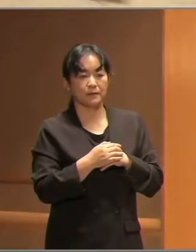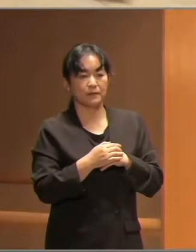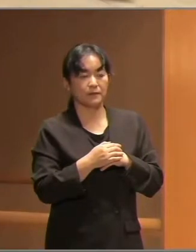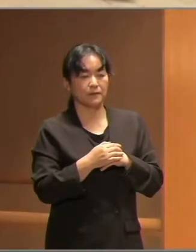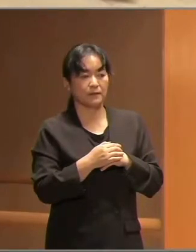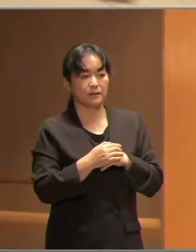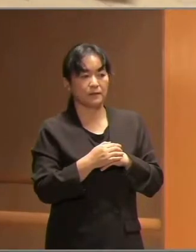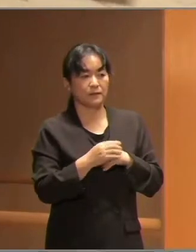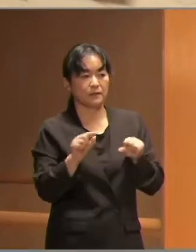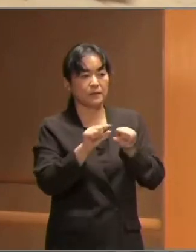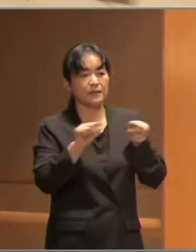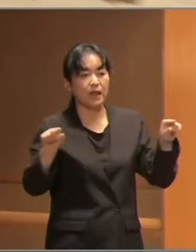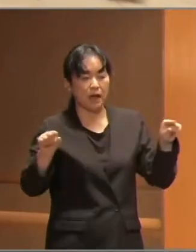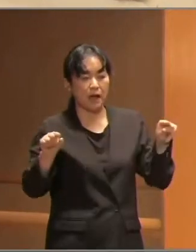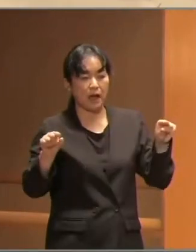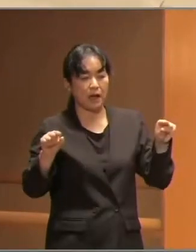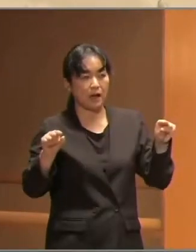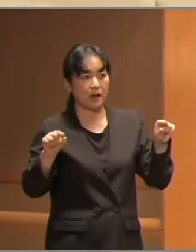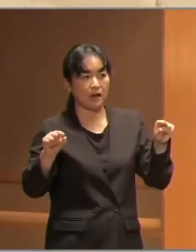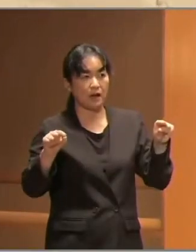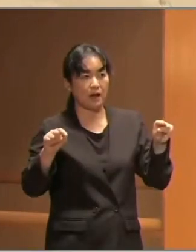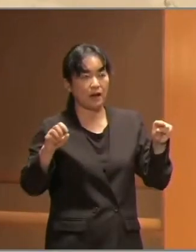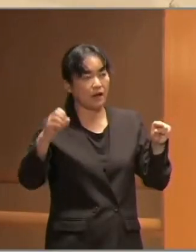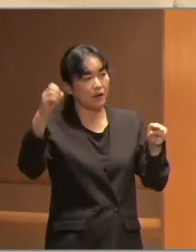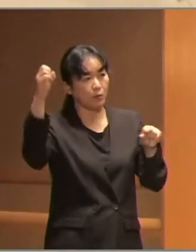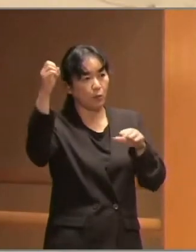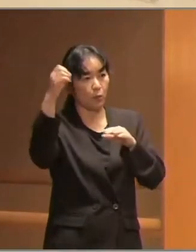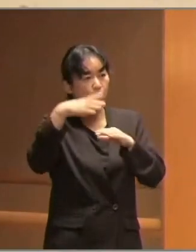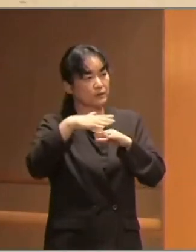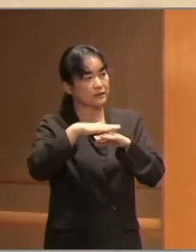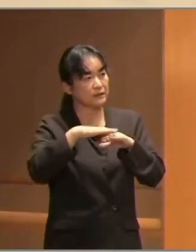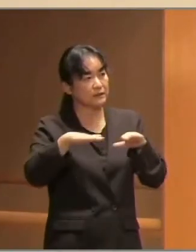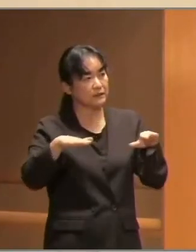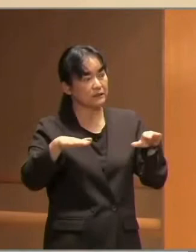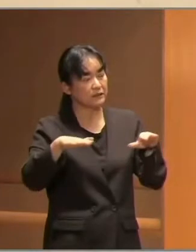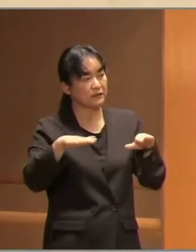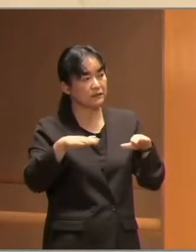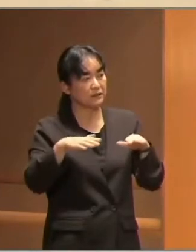And later, we dry it on the